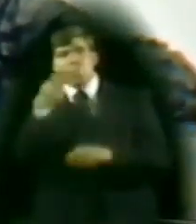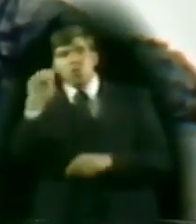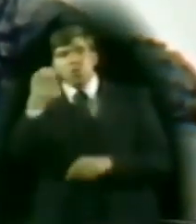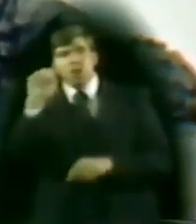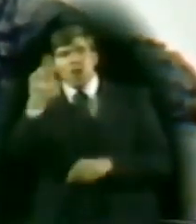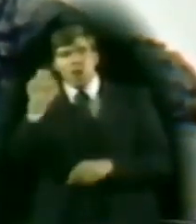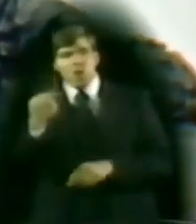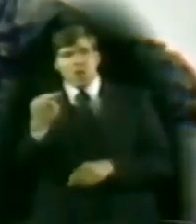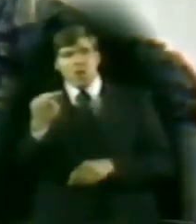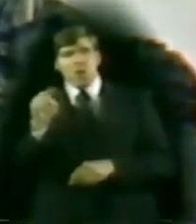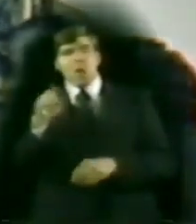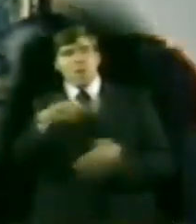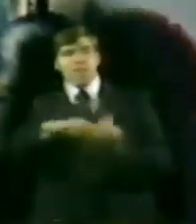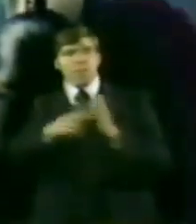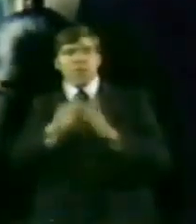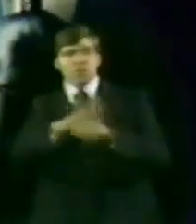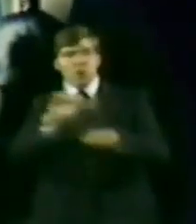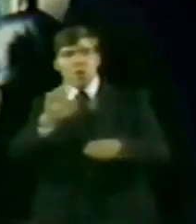called by revelation.